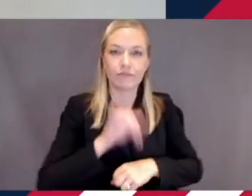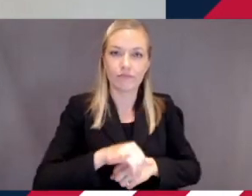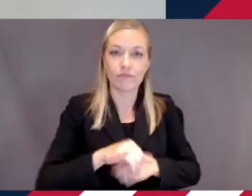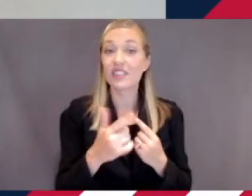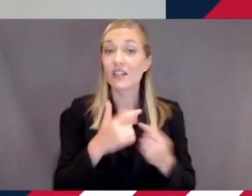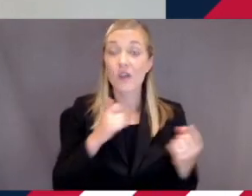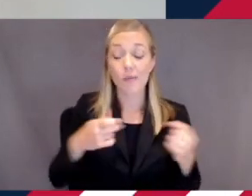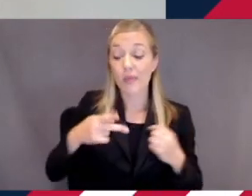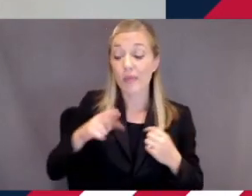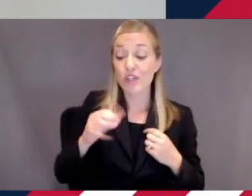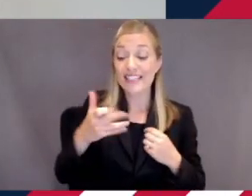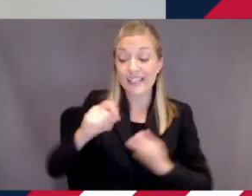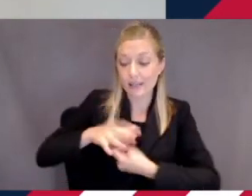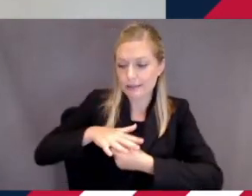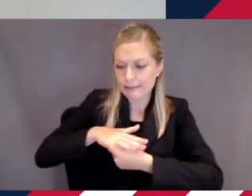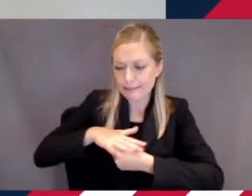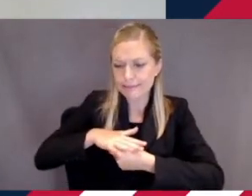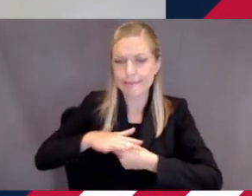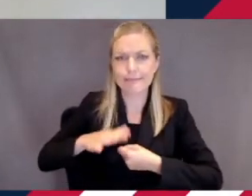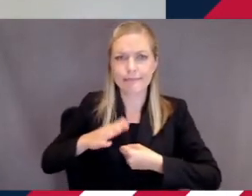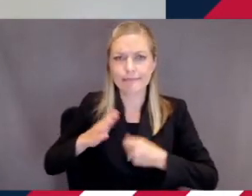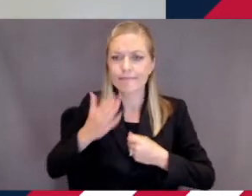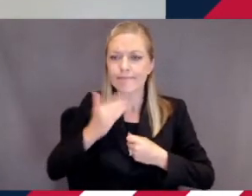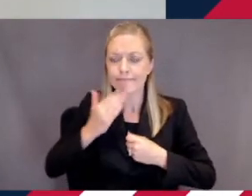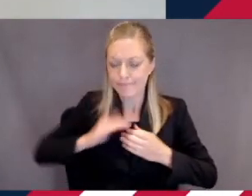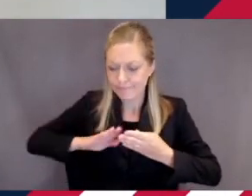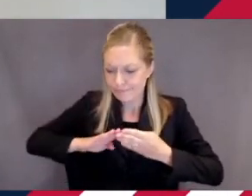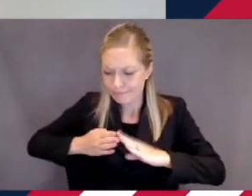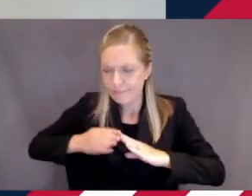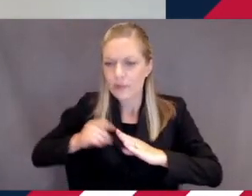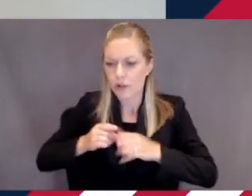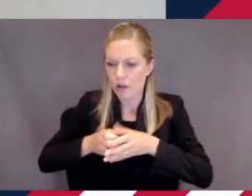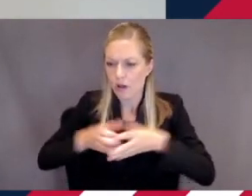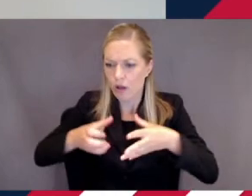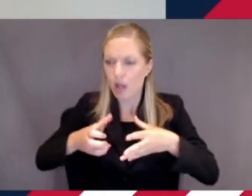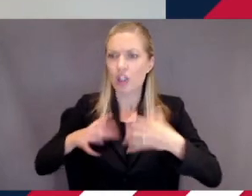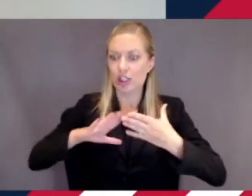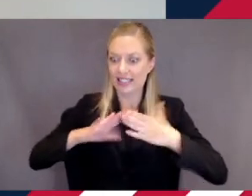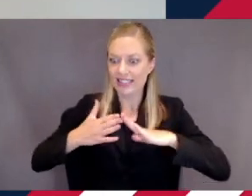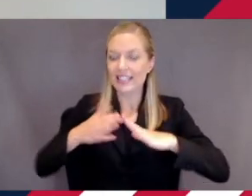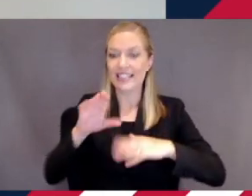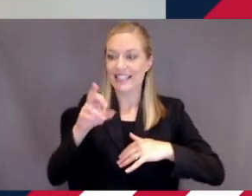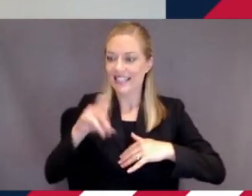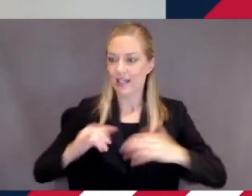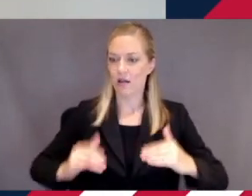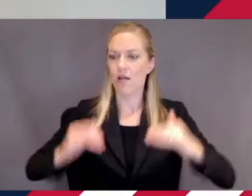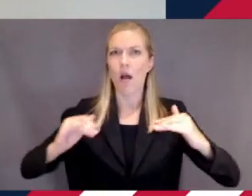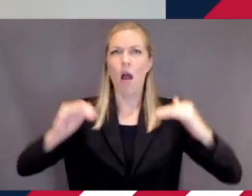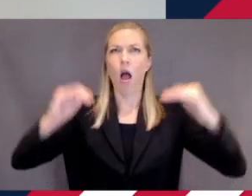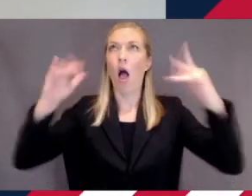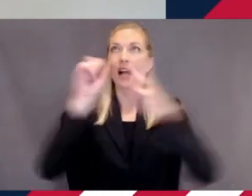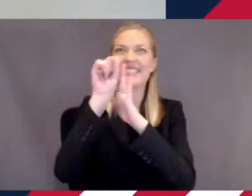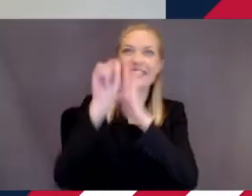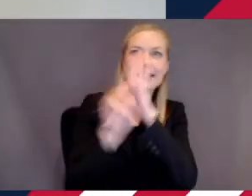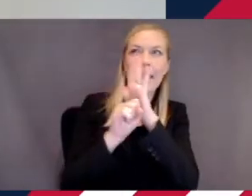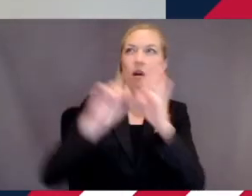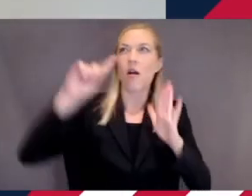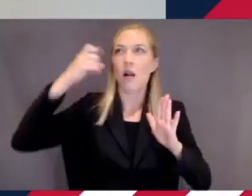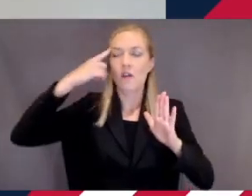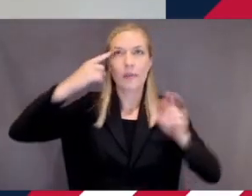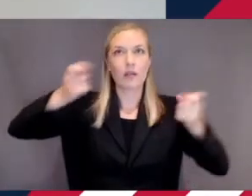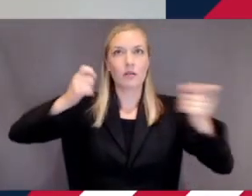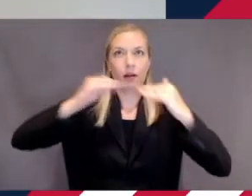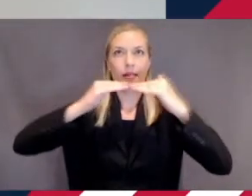a brief statement on behalf of 39 chairs, state party chairs, who worked with me on